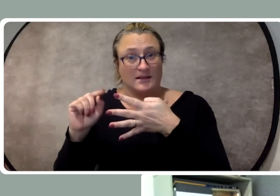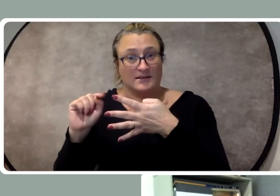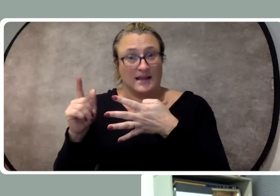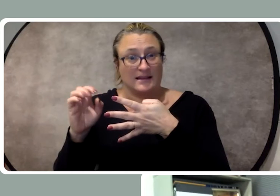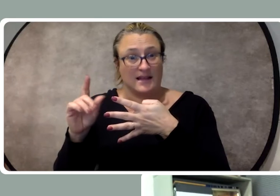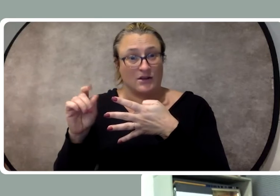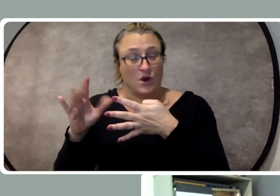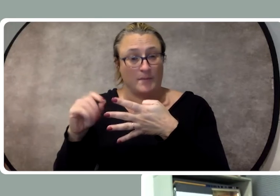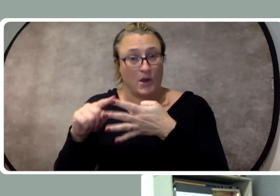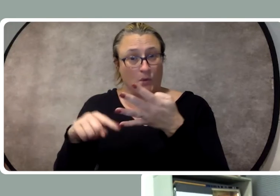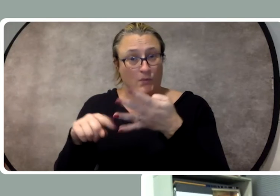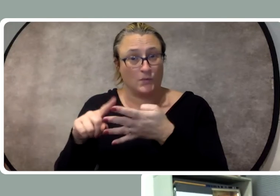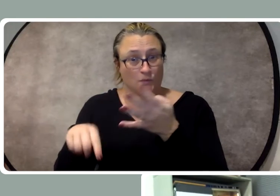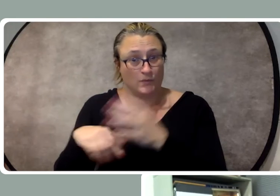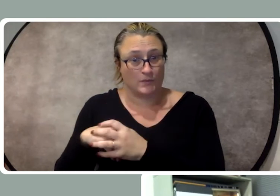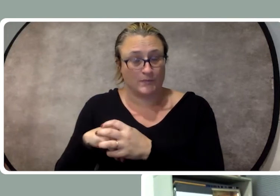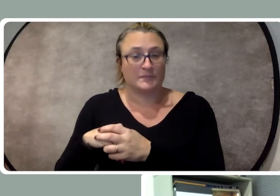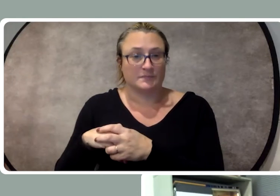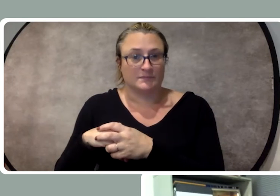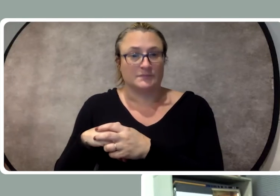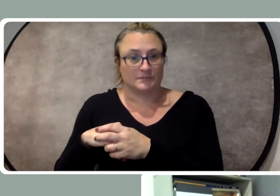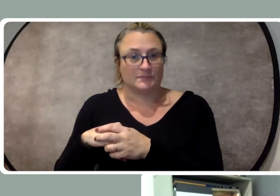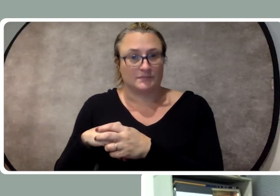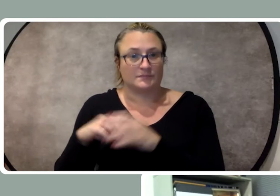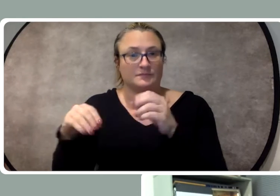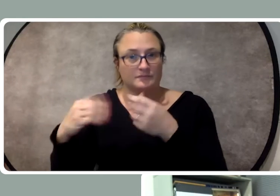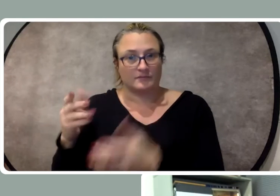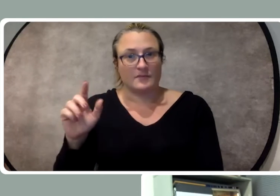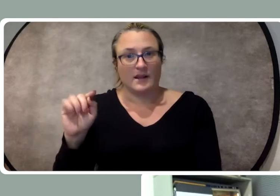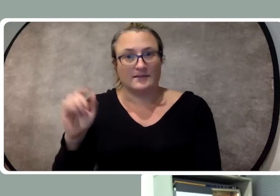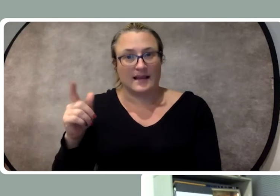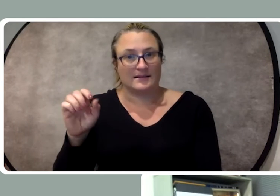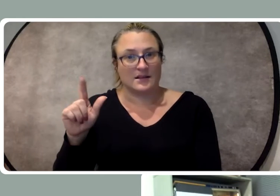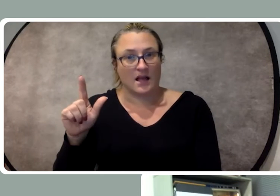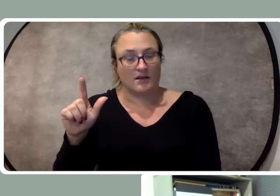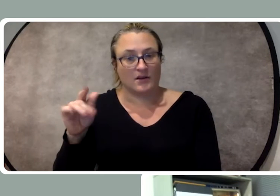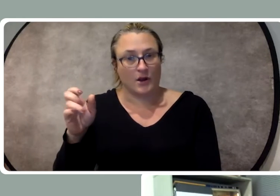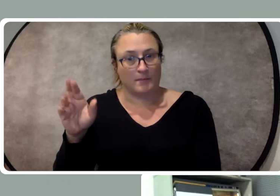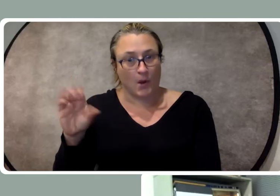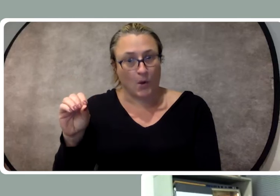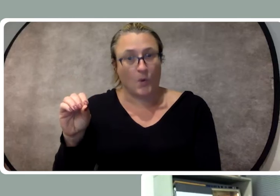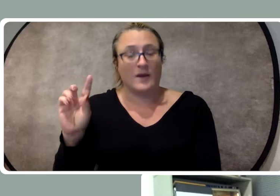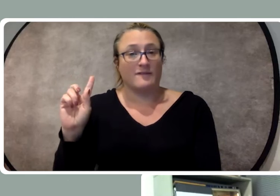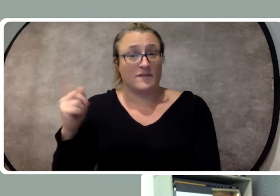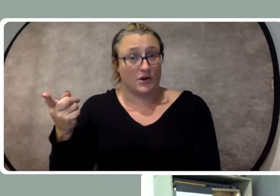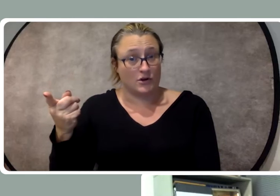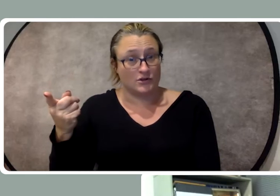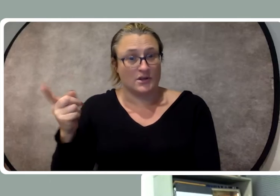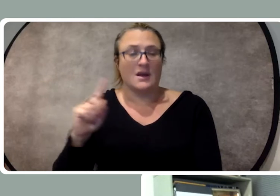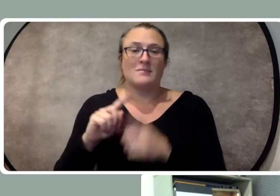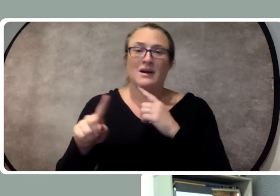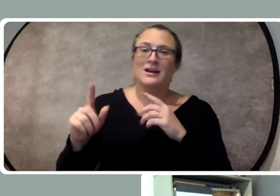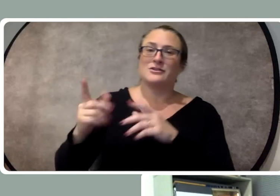carbo. They gave the Taxol carbo first. But traditionally, we have given